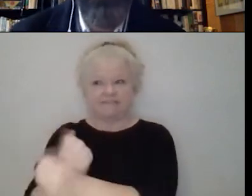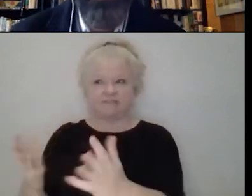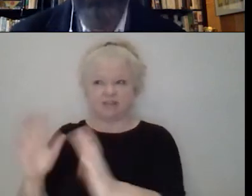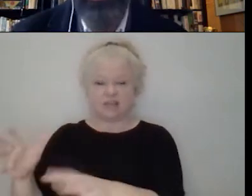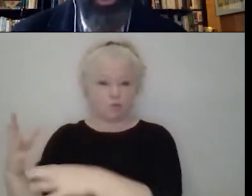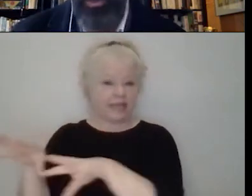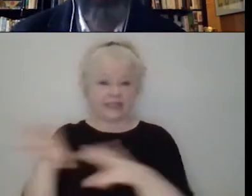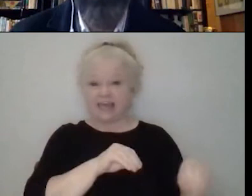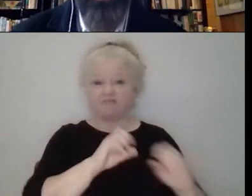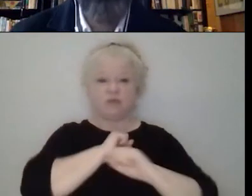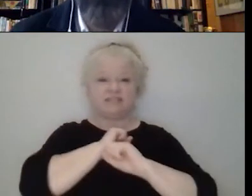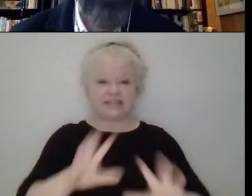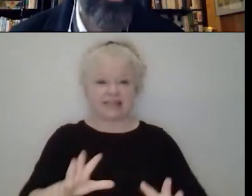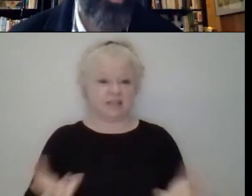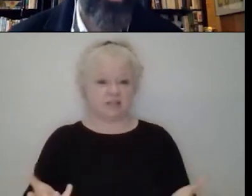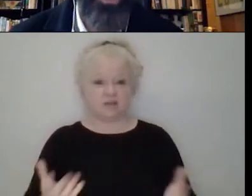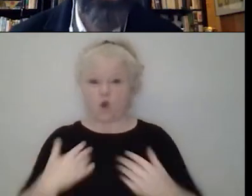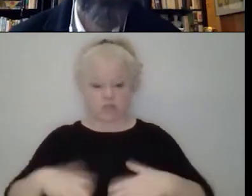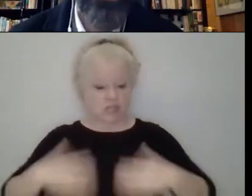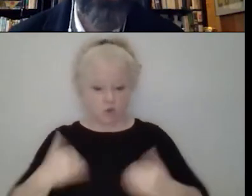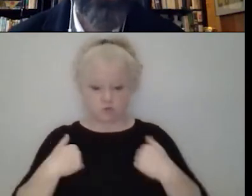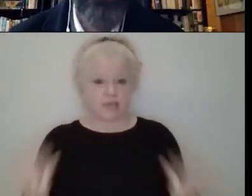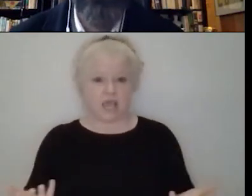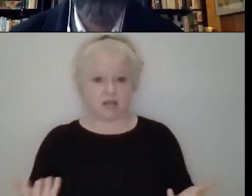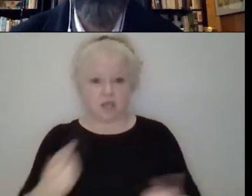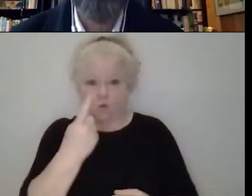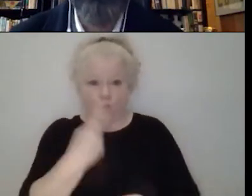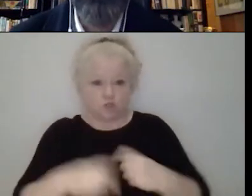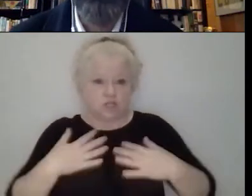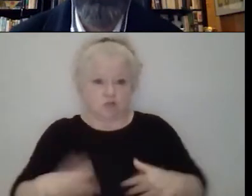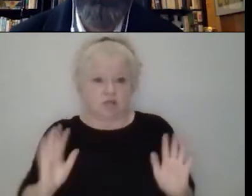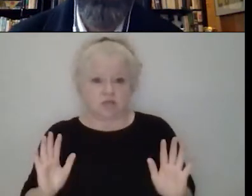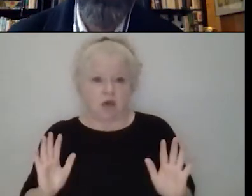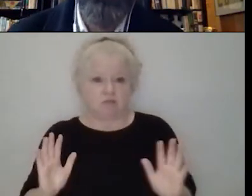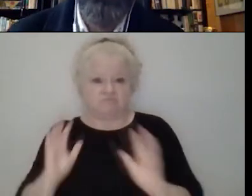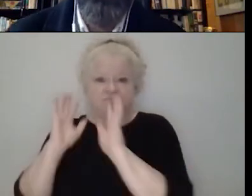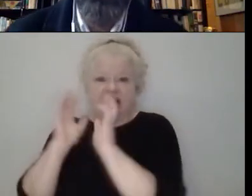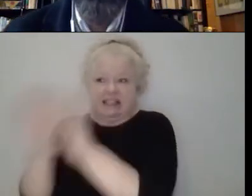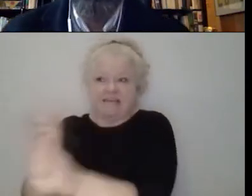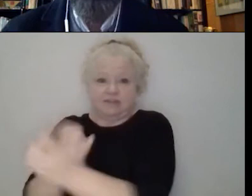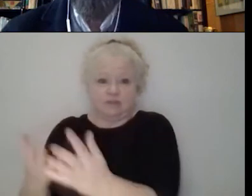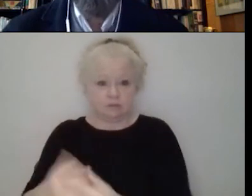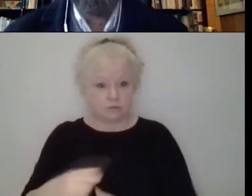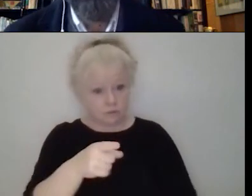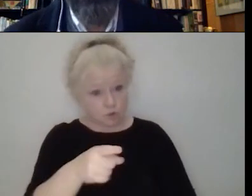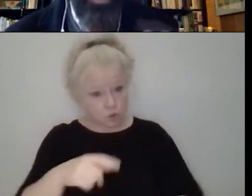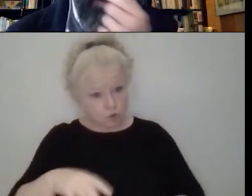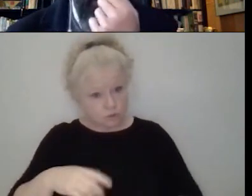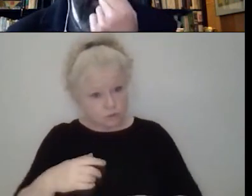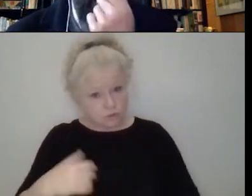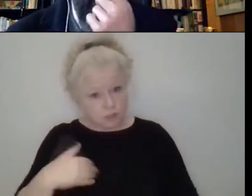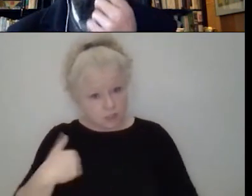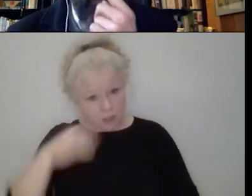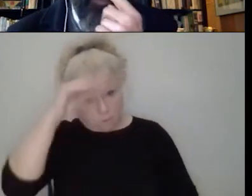nothing, basically. Just with what we were wearing and two changes of color, yeah. And was that scary as a young kid, or what was that like? You